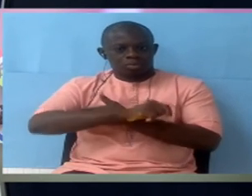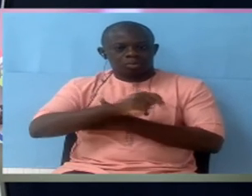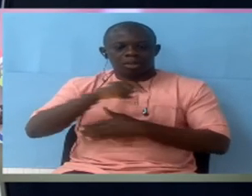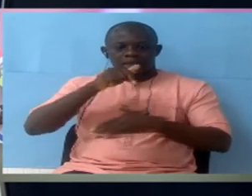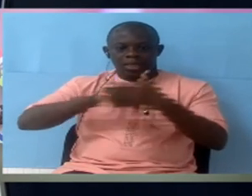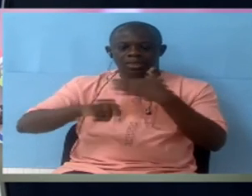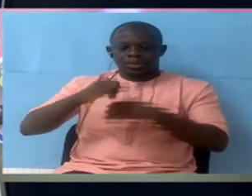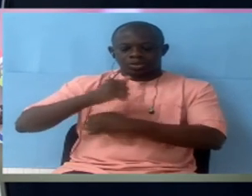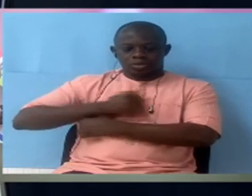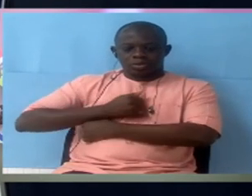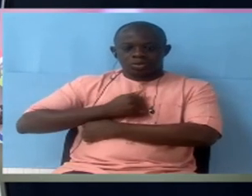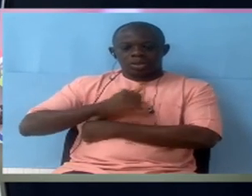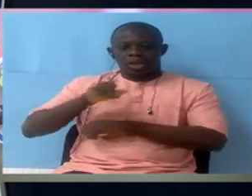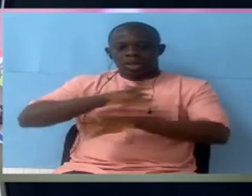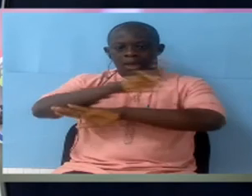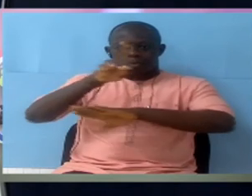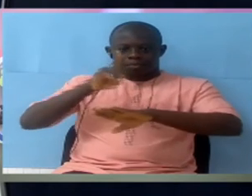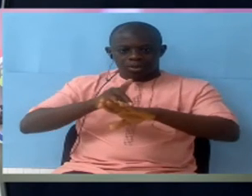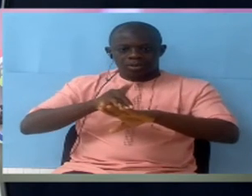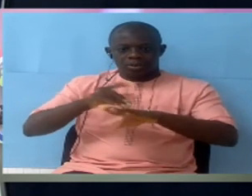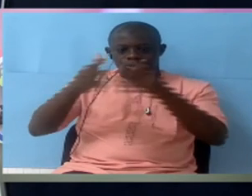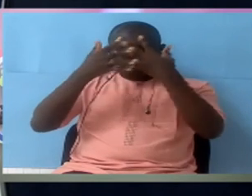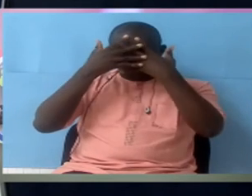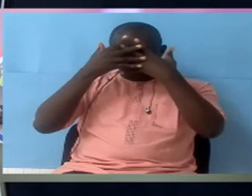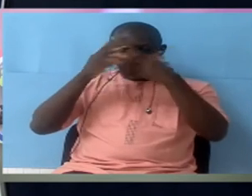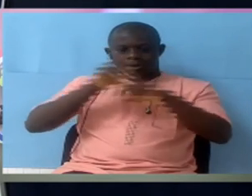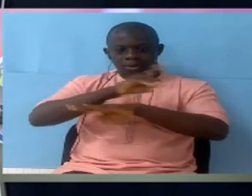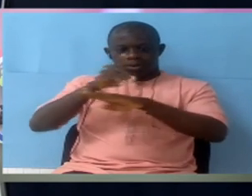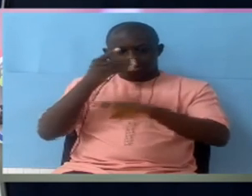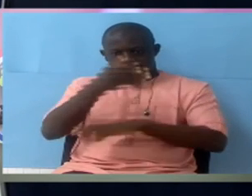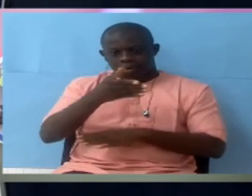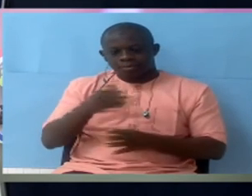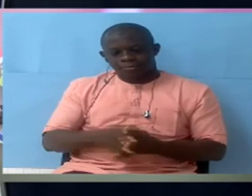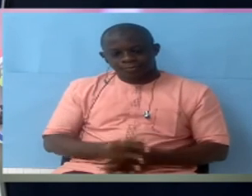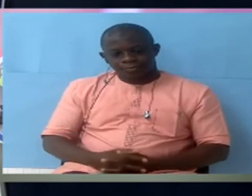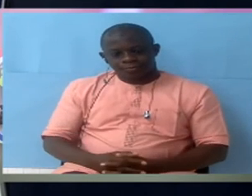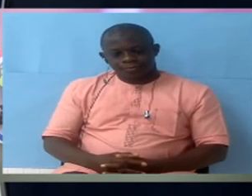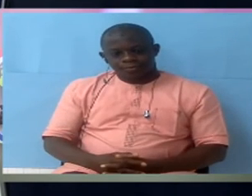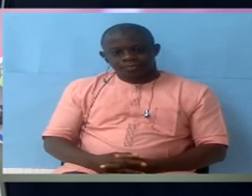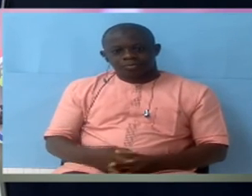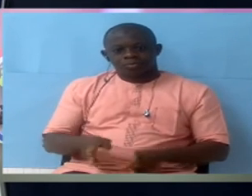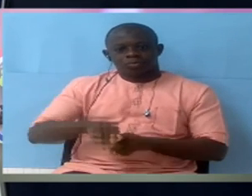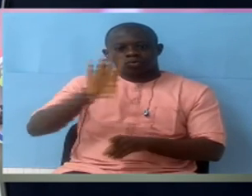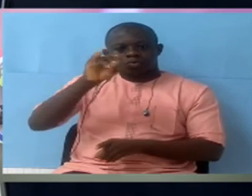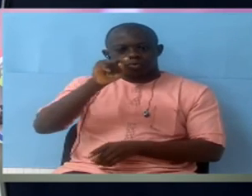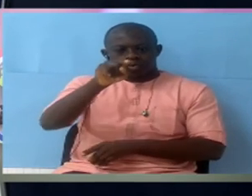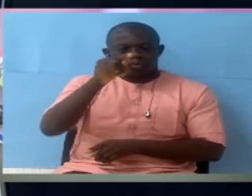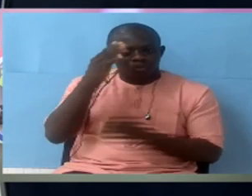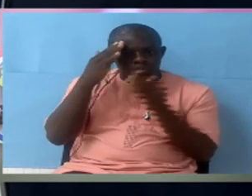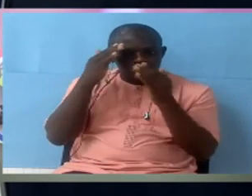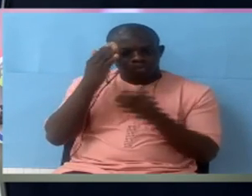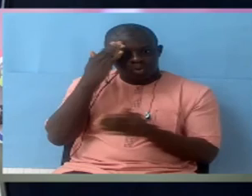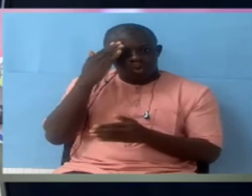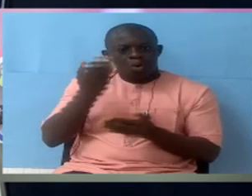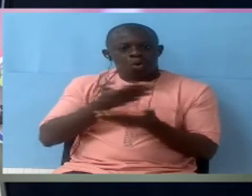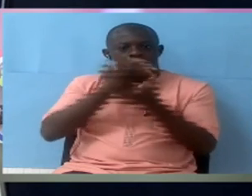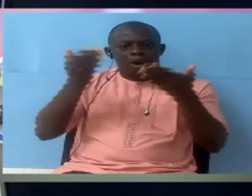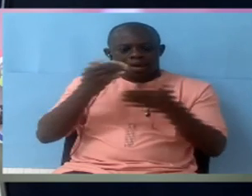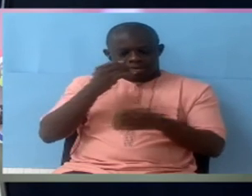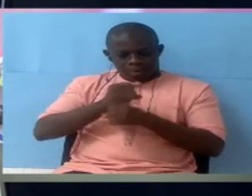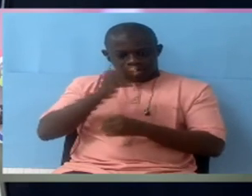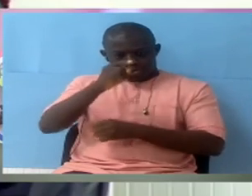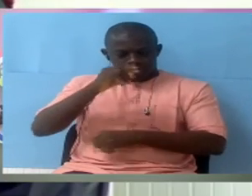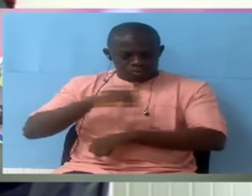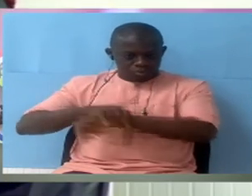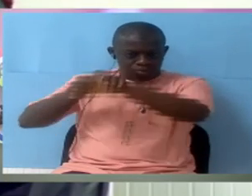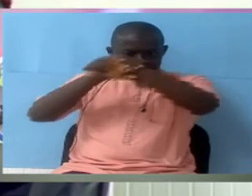wing. Waxtu bobu biñ la dugalé ci security wing bi tej la fofu. Do you know why you were there? Ndax xam nga lutax ya